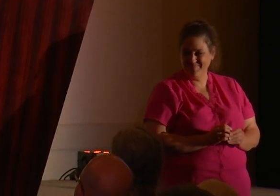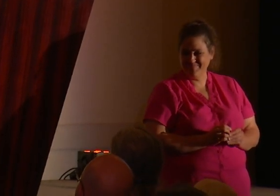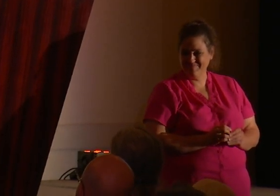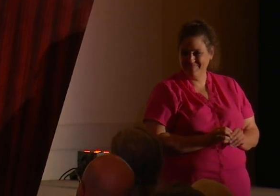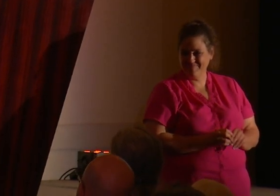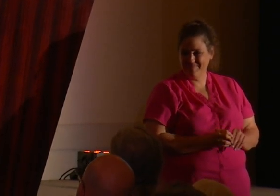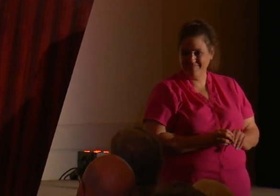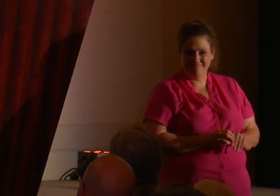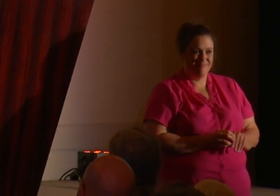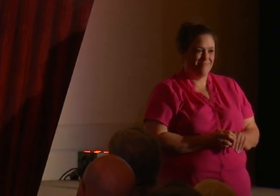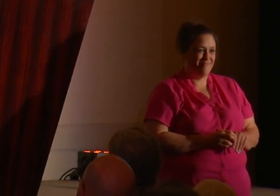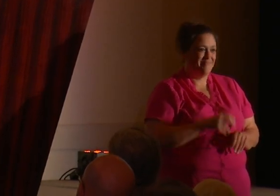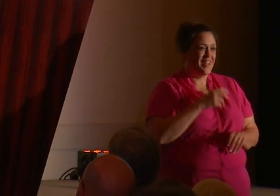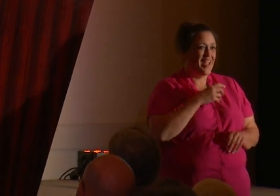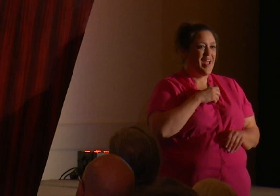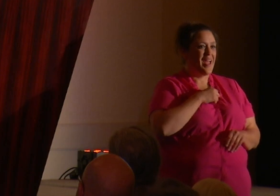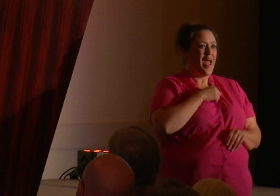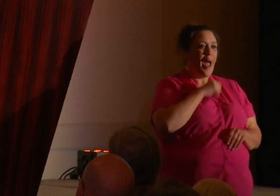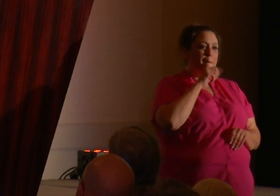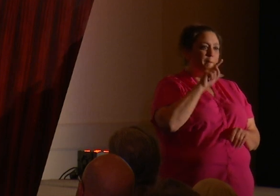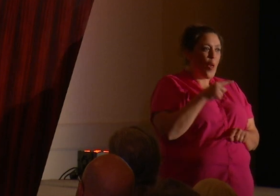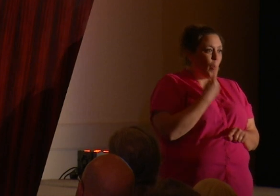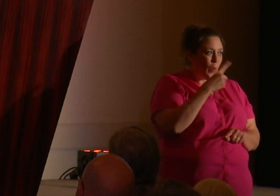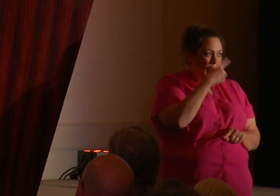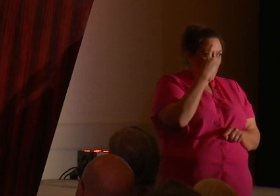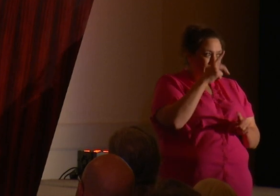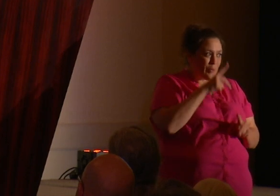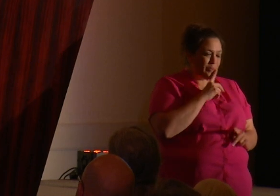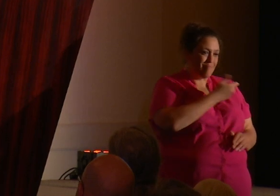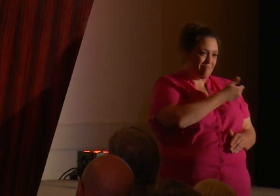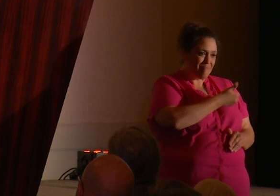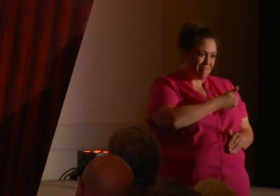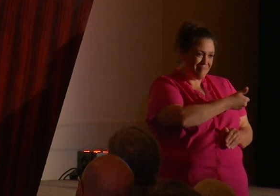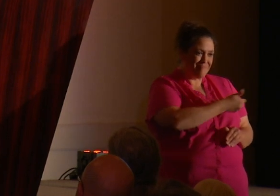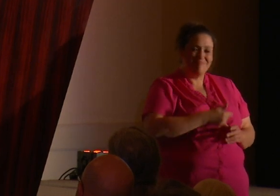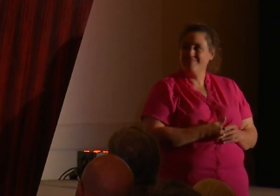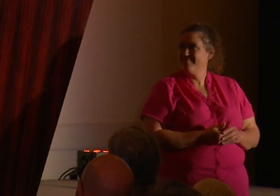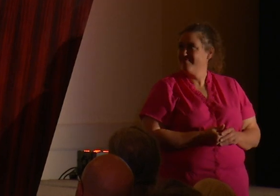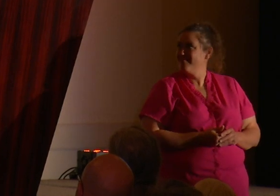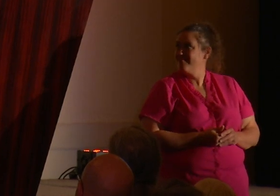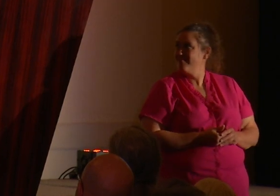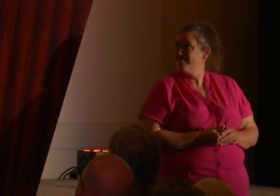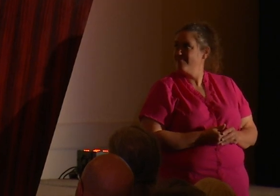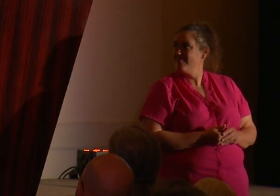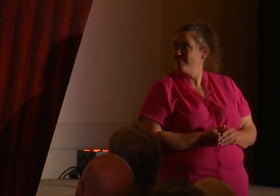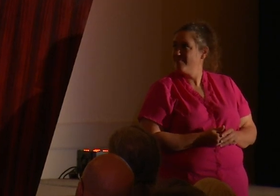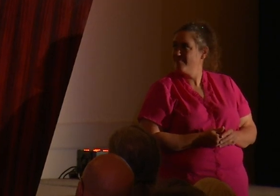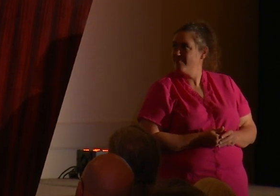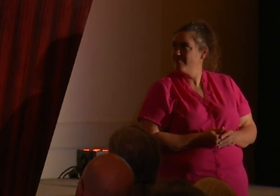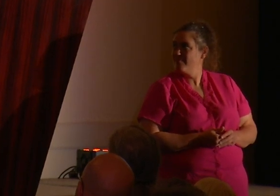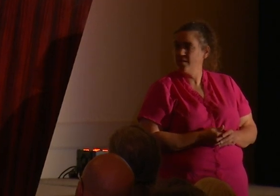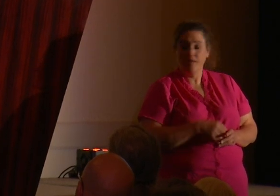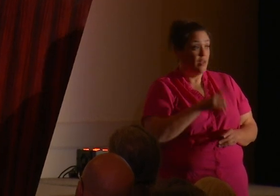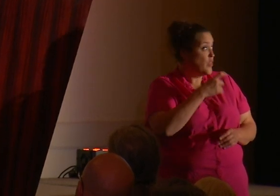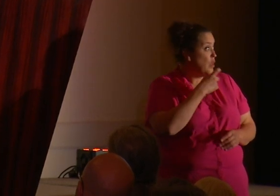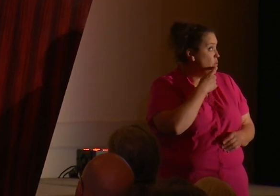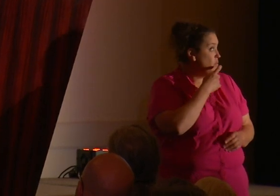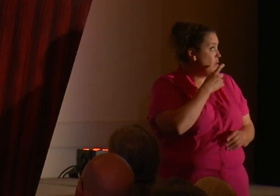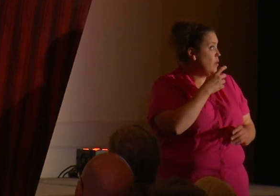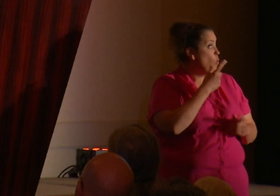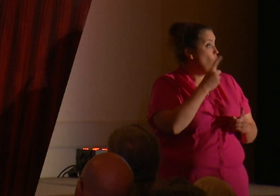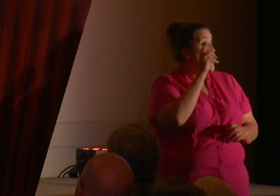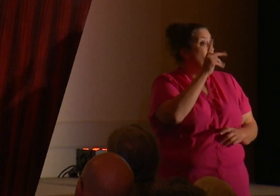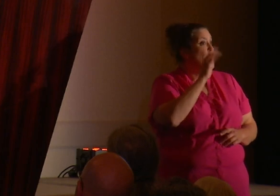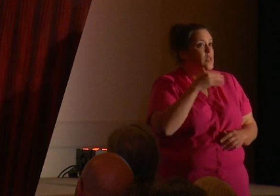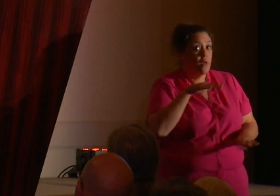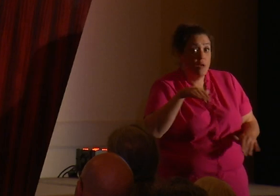I'm the token black in Spin Doctors. As a matter of fact, when we go to places like Colorado, they'll say to me, dude, did you see any other black people here? It's